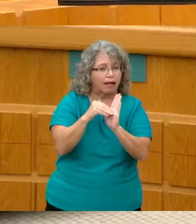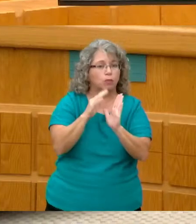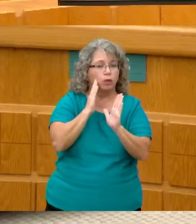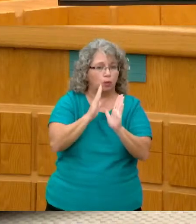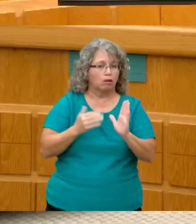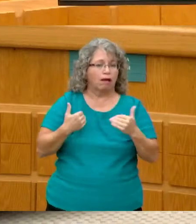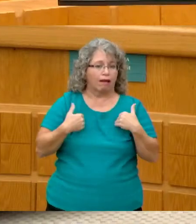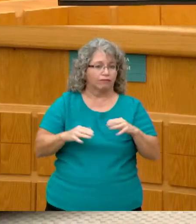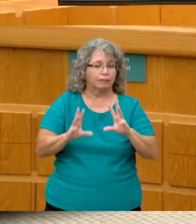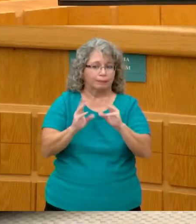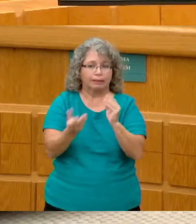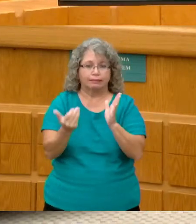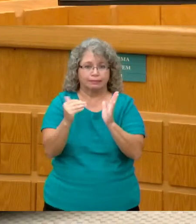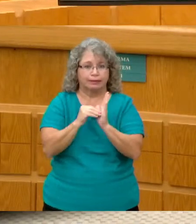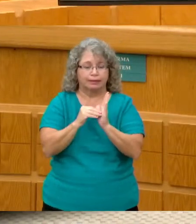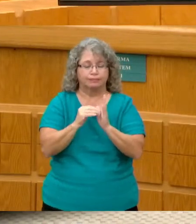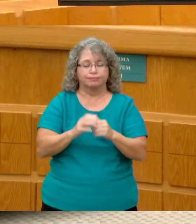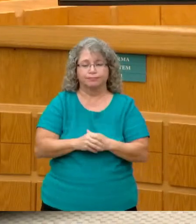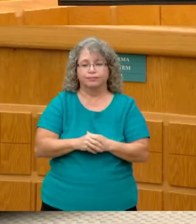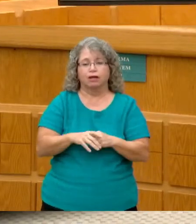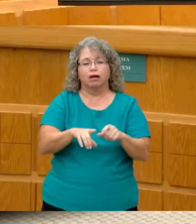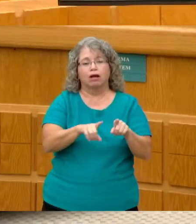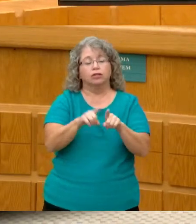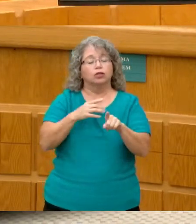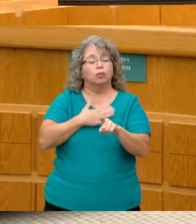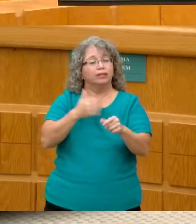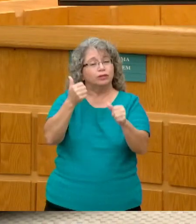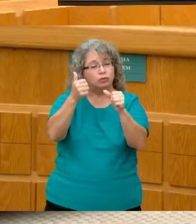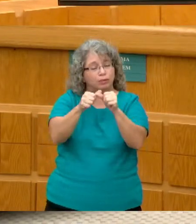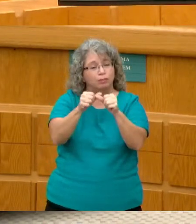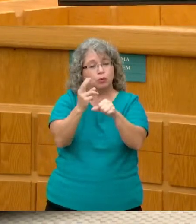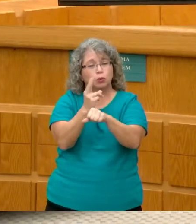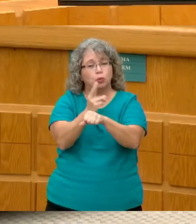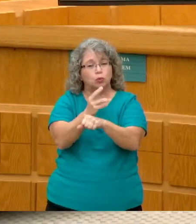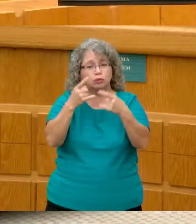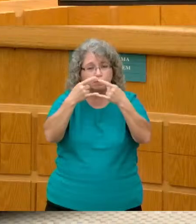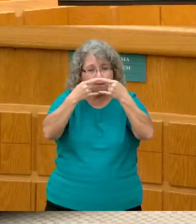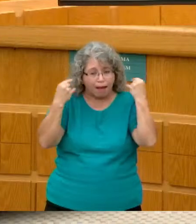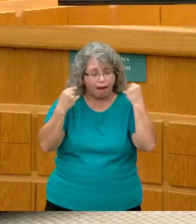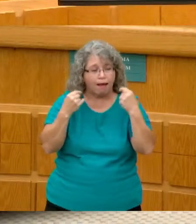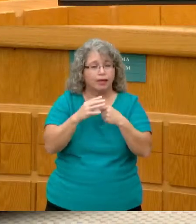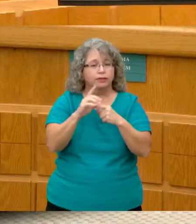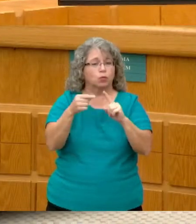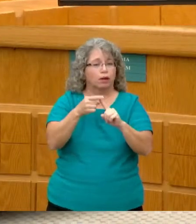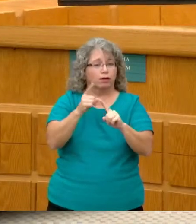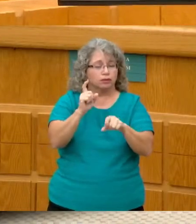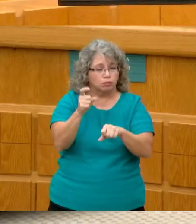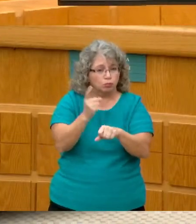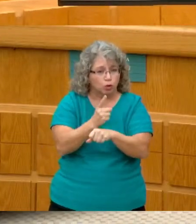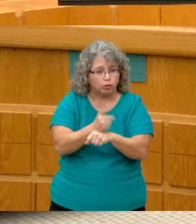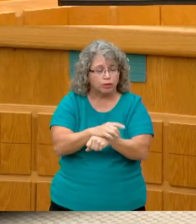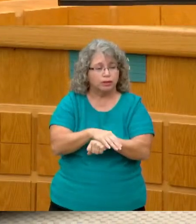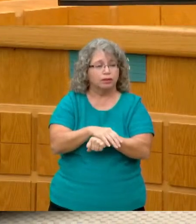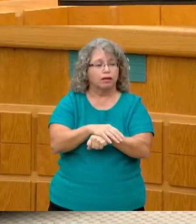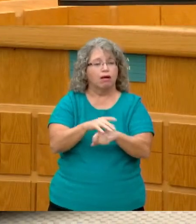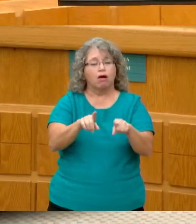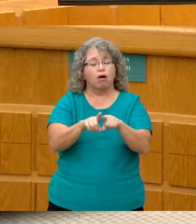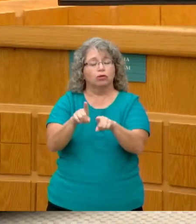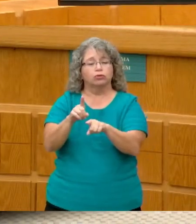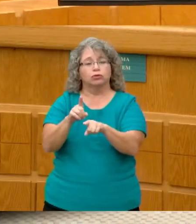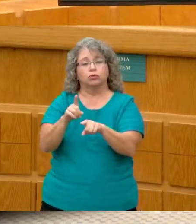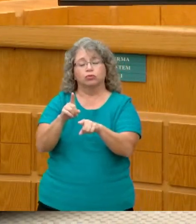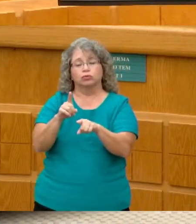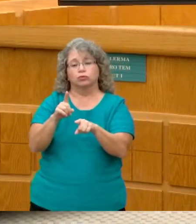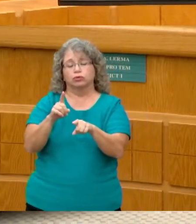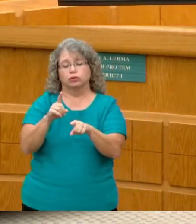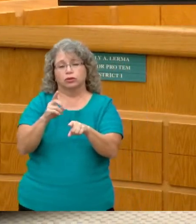Also, please remember to wear your mask when appropriate and get vaccinated if you've not already done so. Thank you. And now we'll